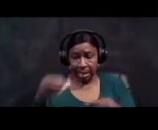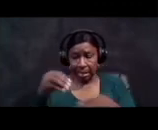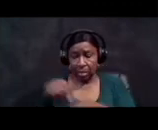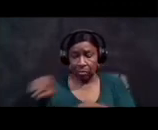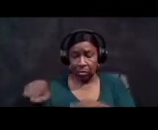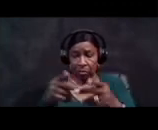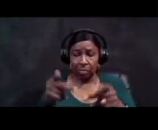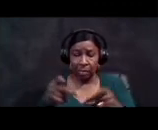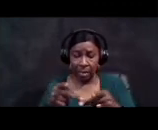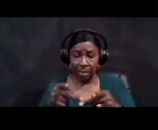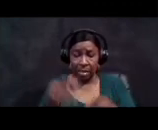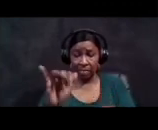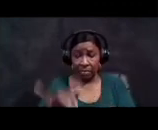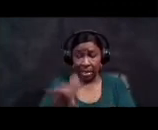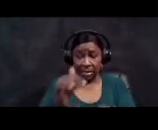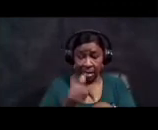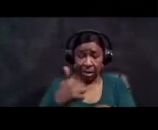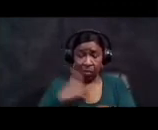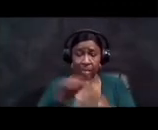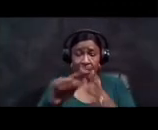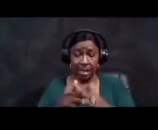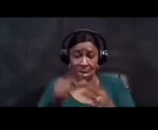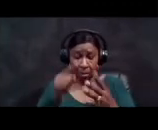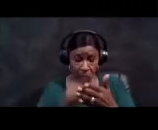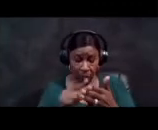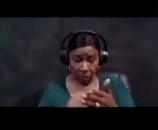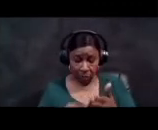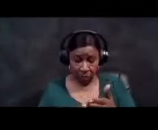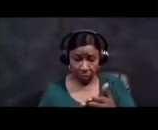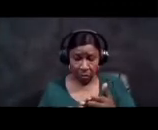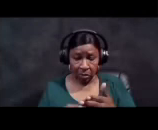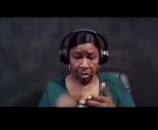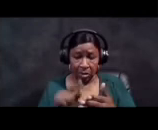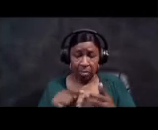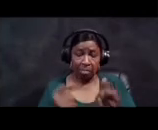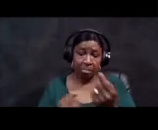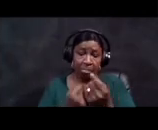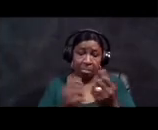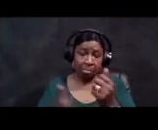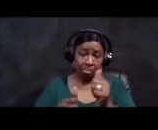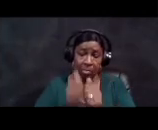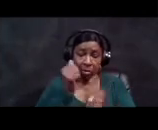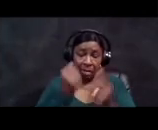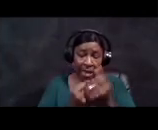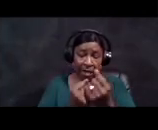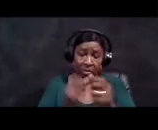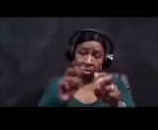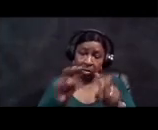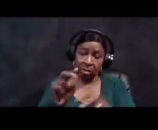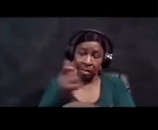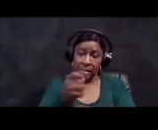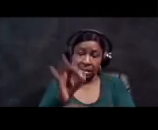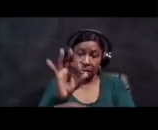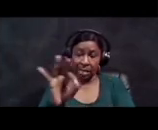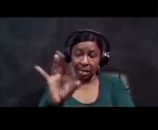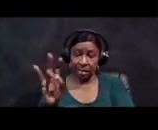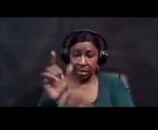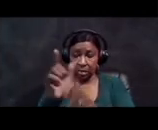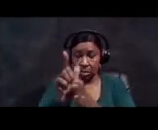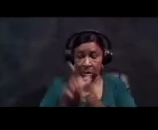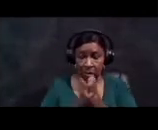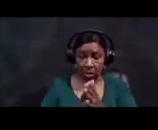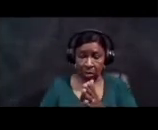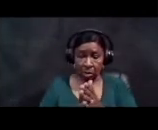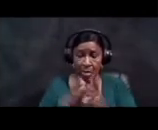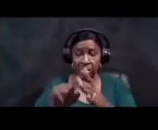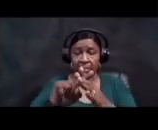So at the time that we began this research, most advocates pointed to 1996 criminalization legislation as the roots of